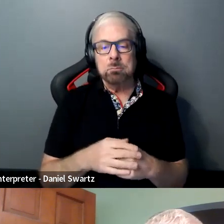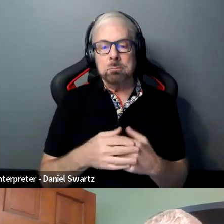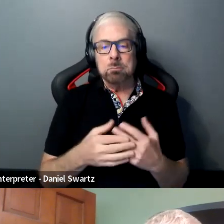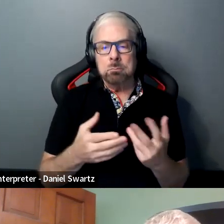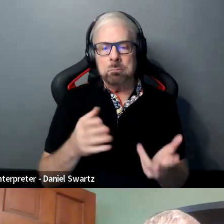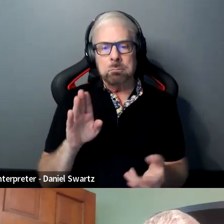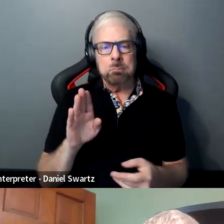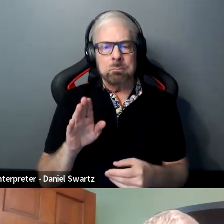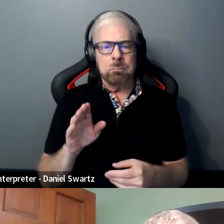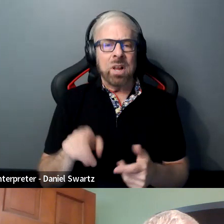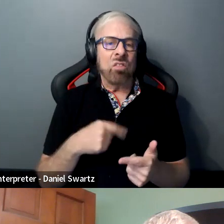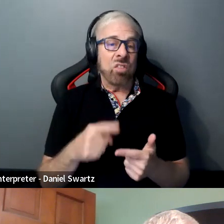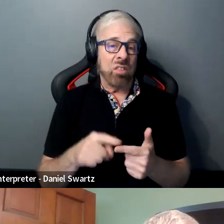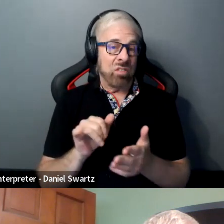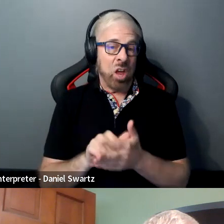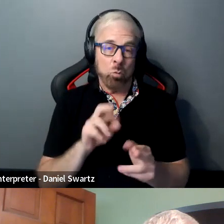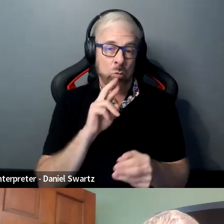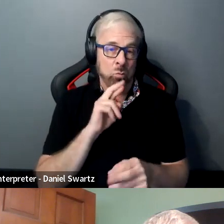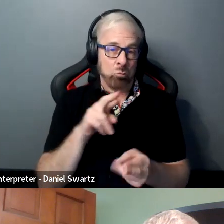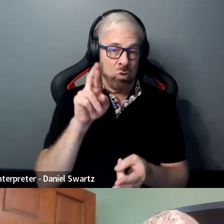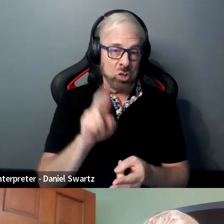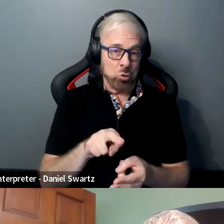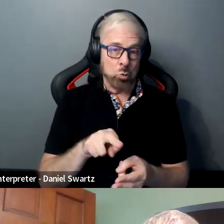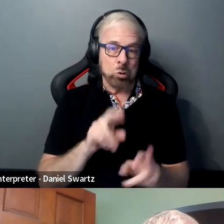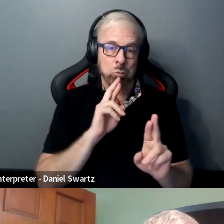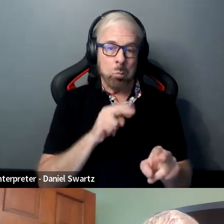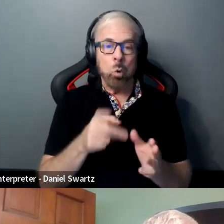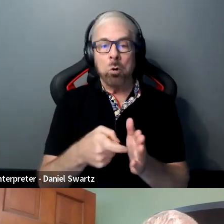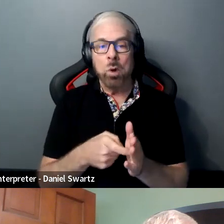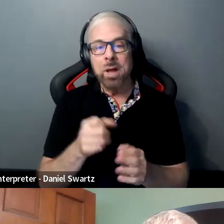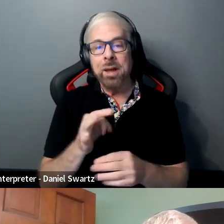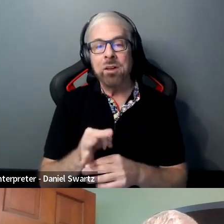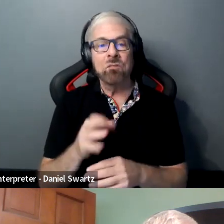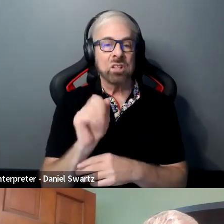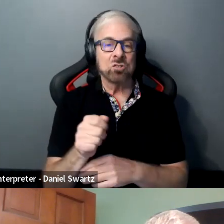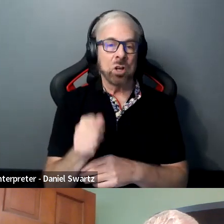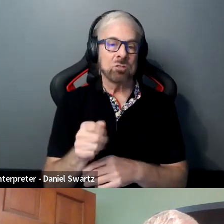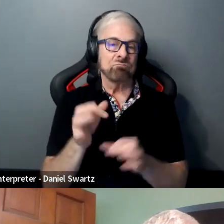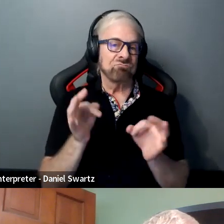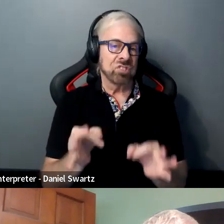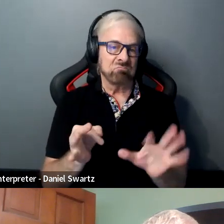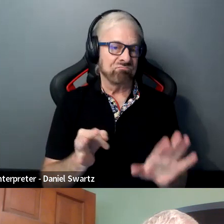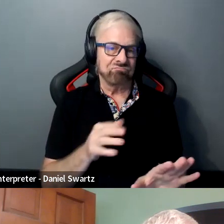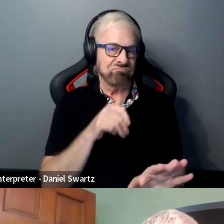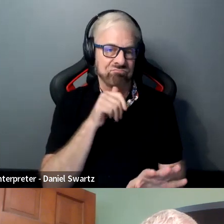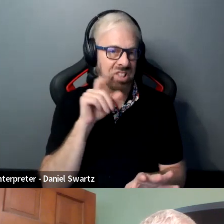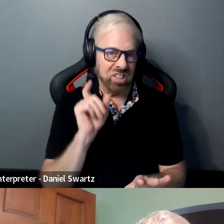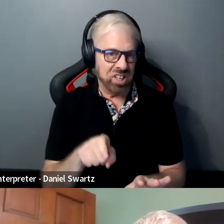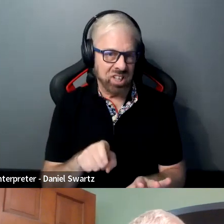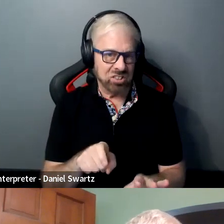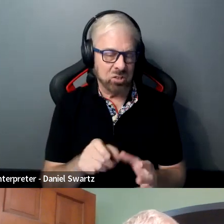by reducing reporting requirements if a judge decided that there didn't need to be as